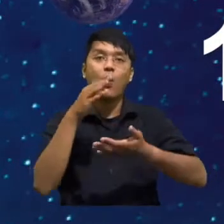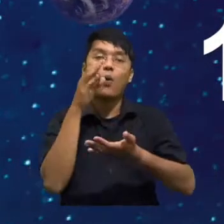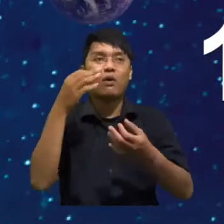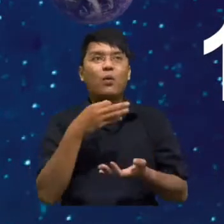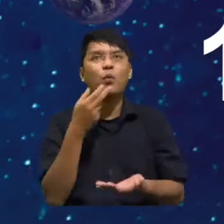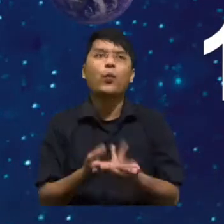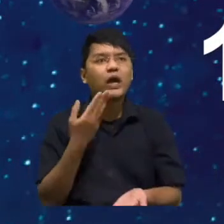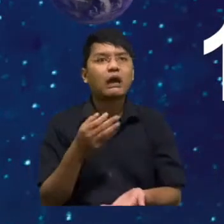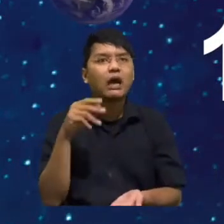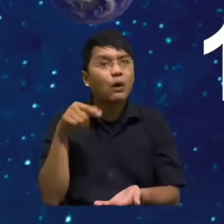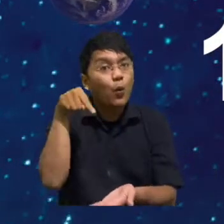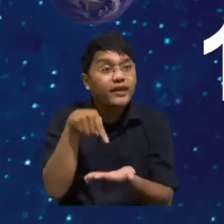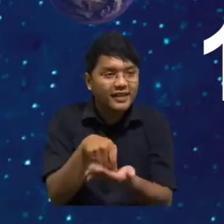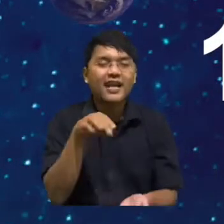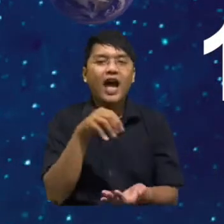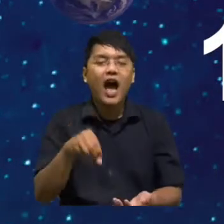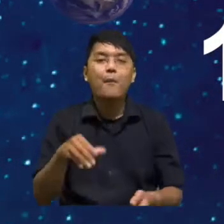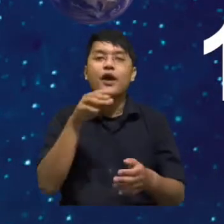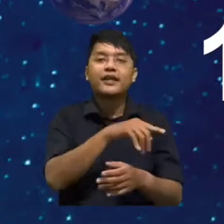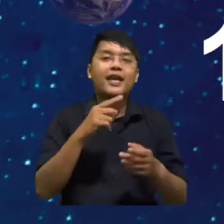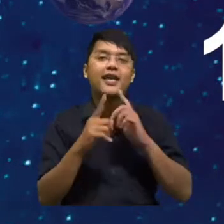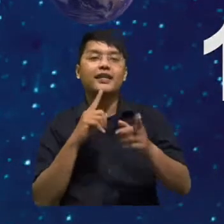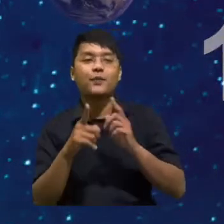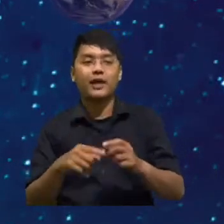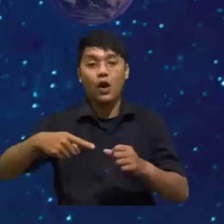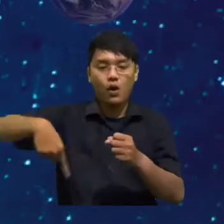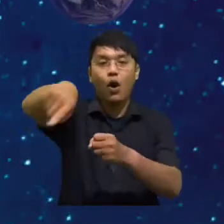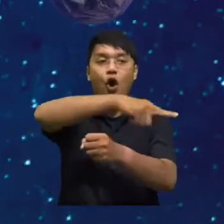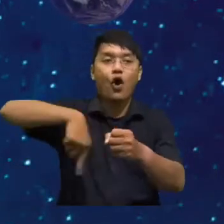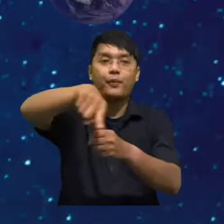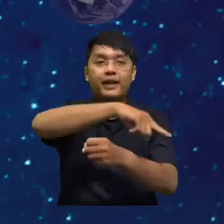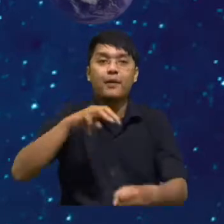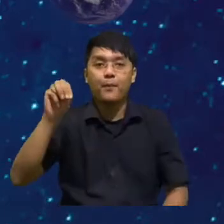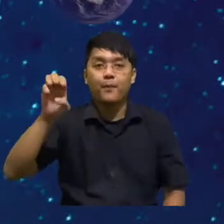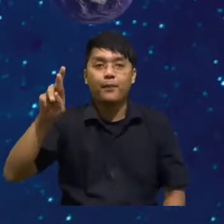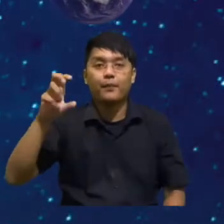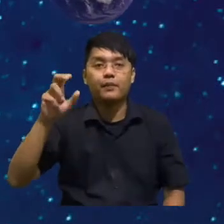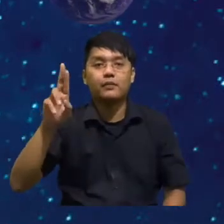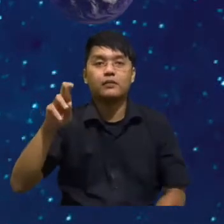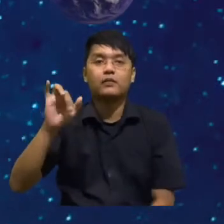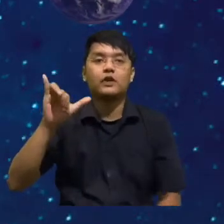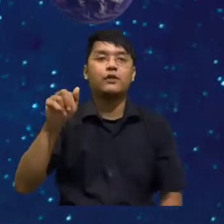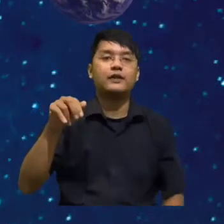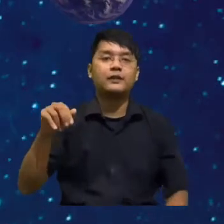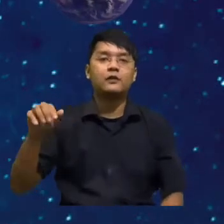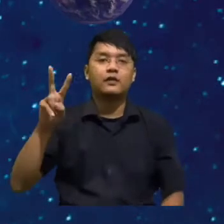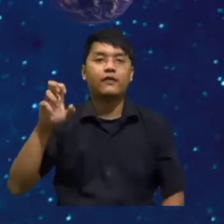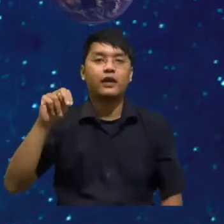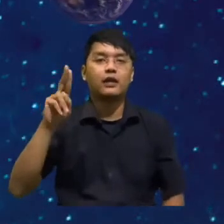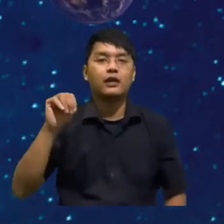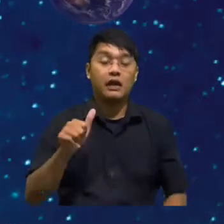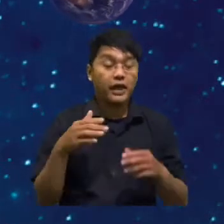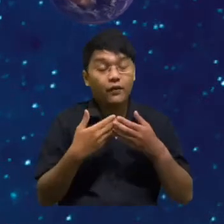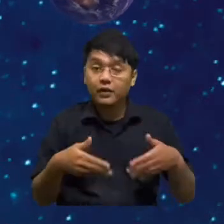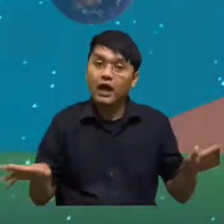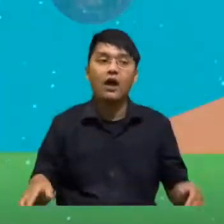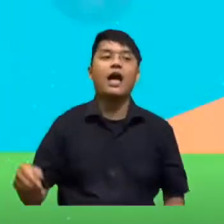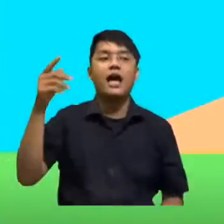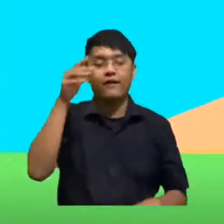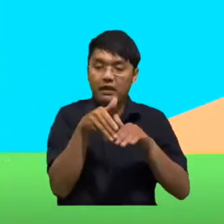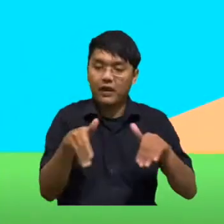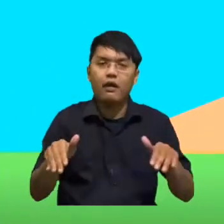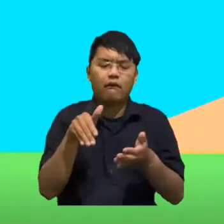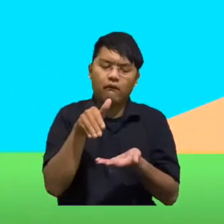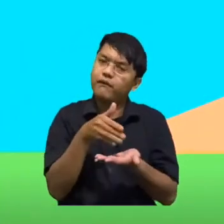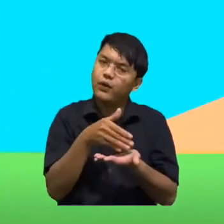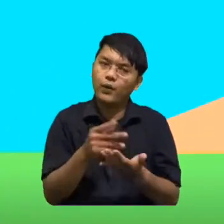the flat Earth theory explains the orbits of the planets Mercury and Venus. even though they are only a few thousand kilometers